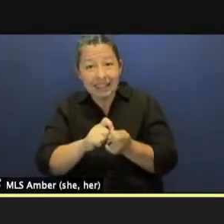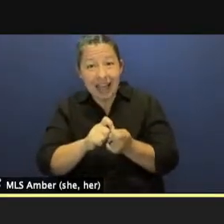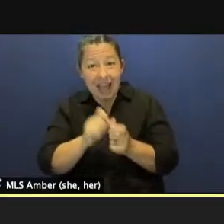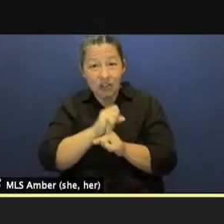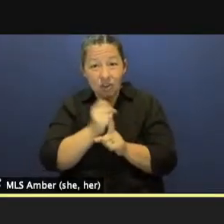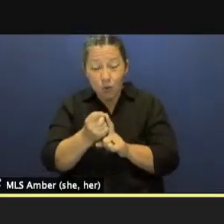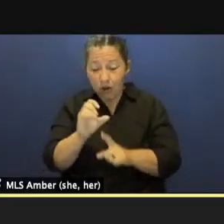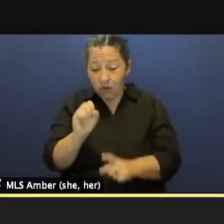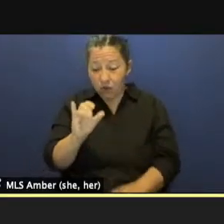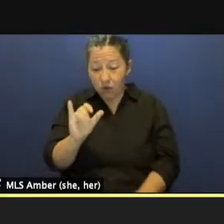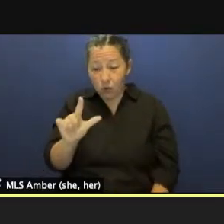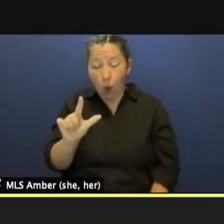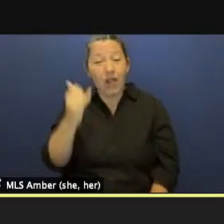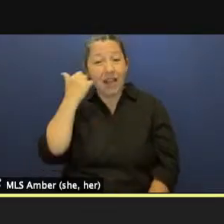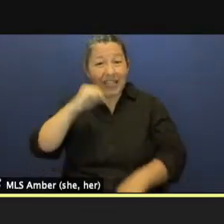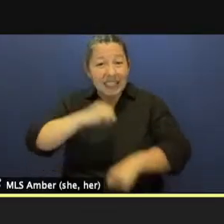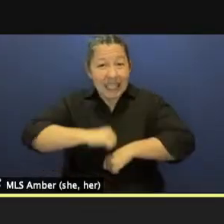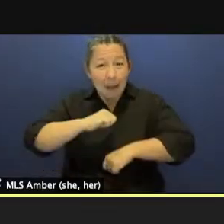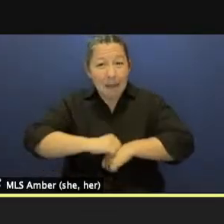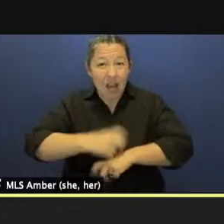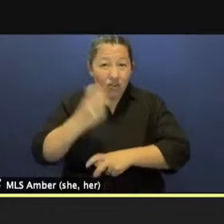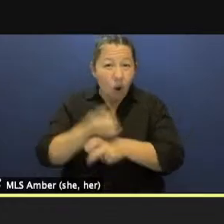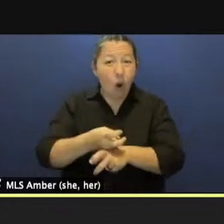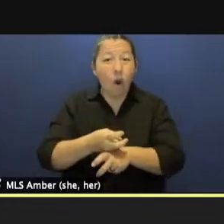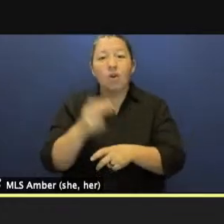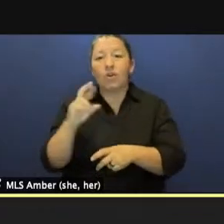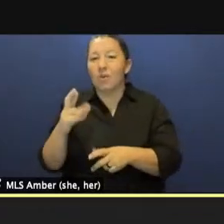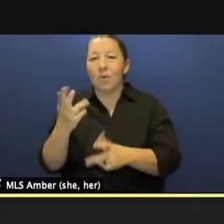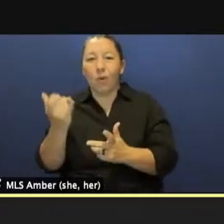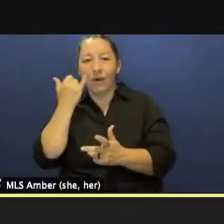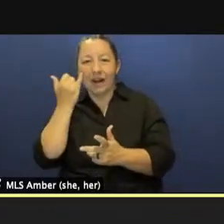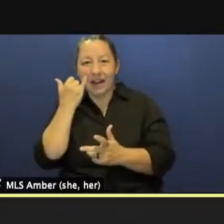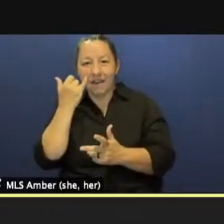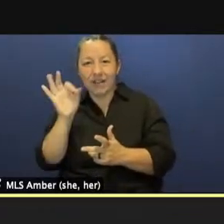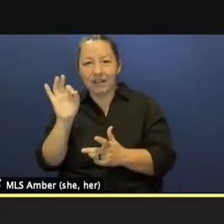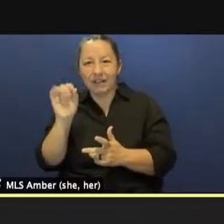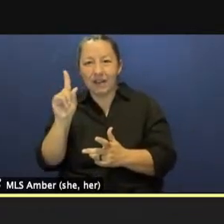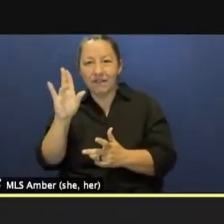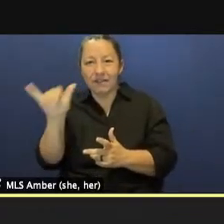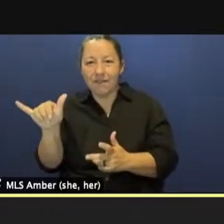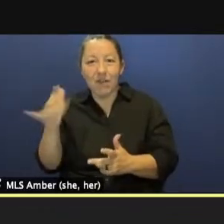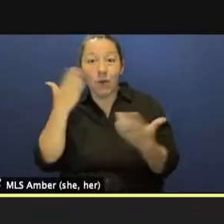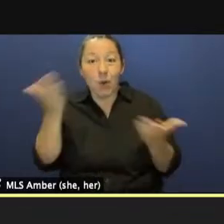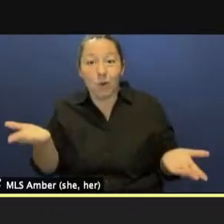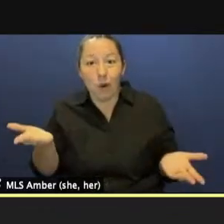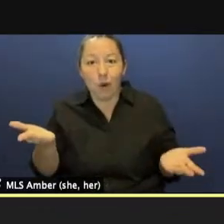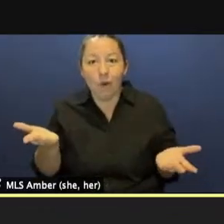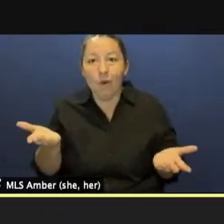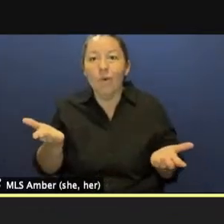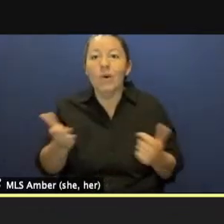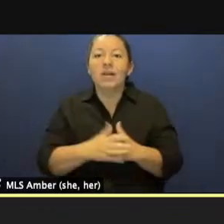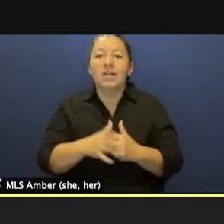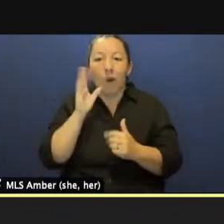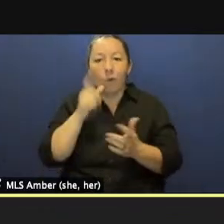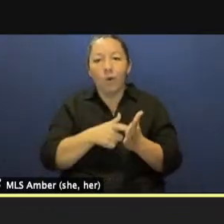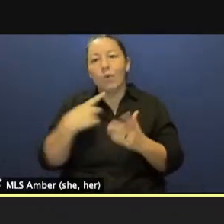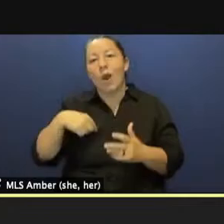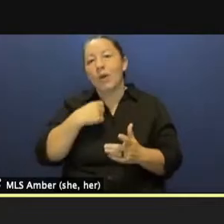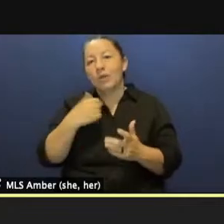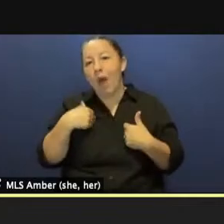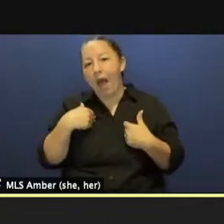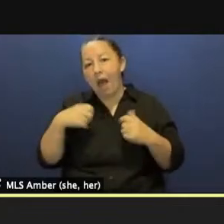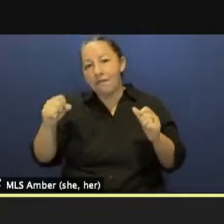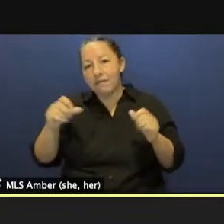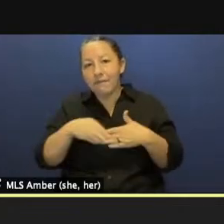whether cemented and quite hard or downy and fluffy, is going to require us to have flexibility